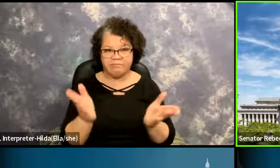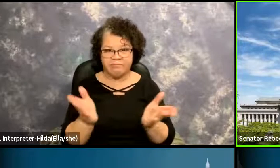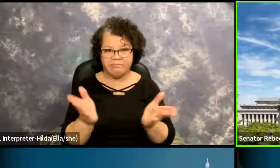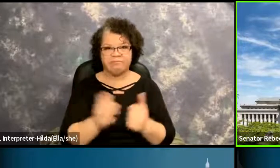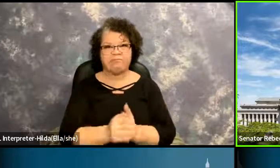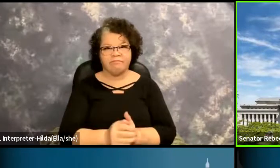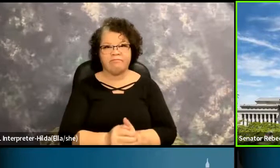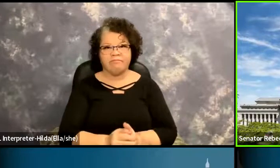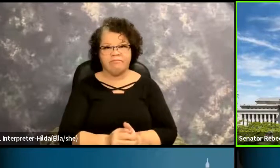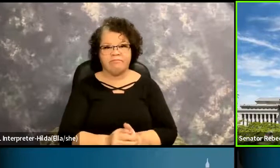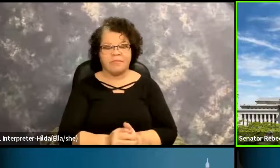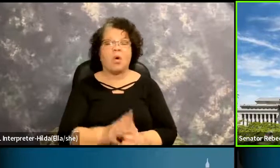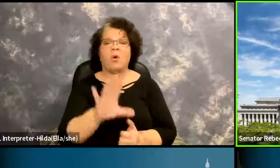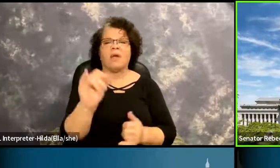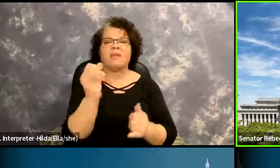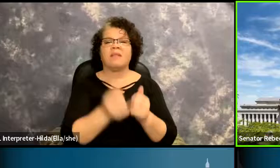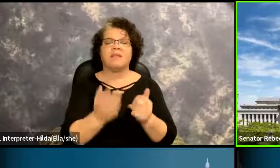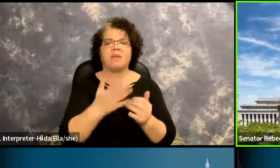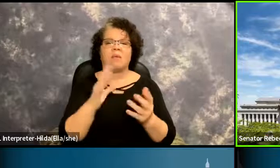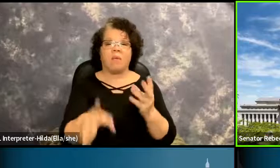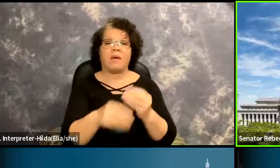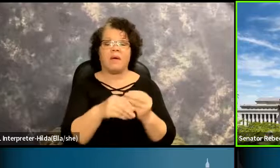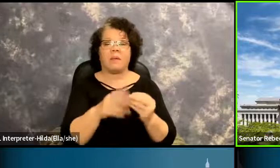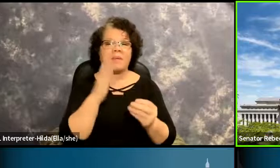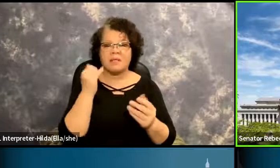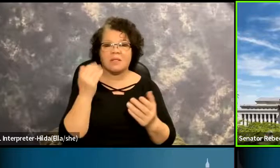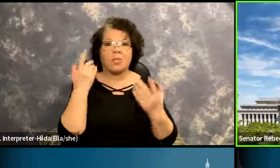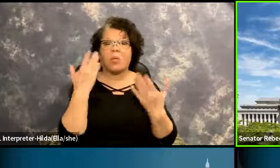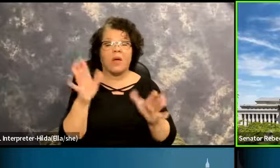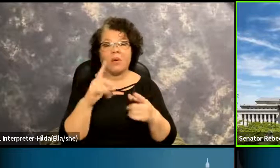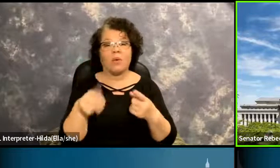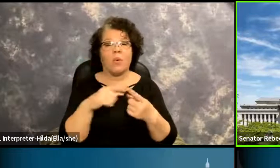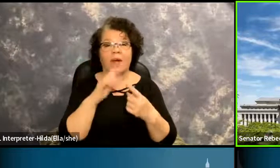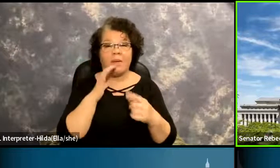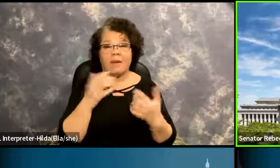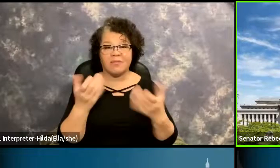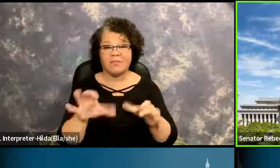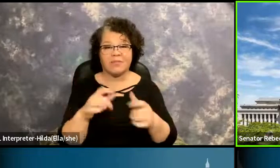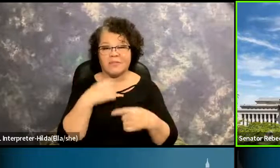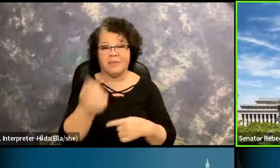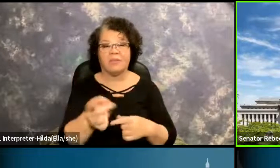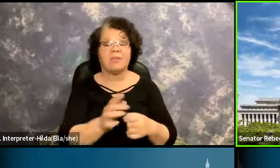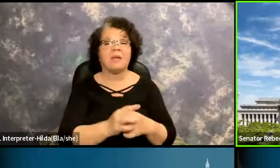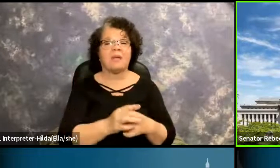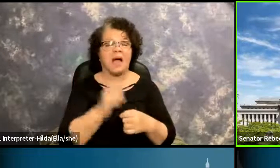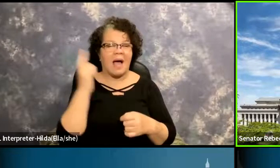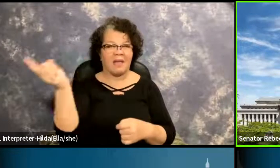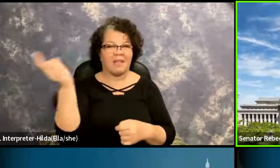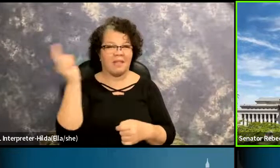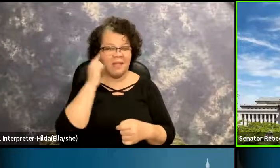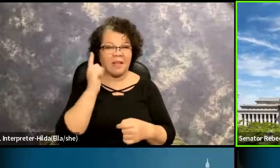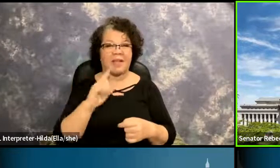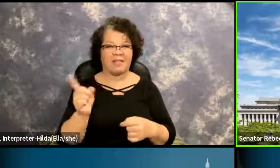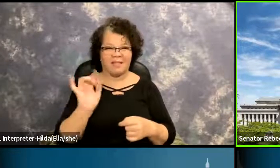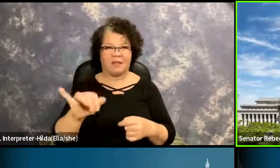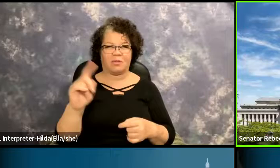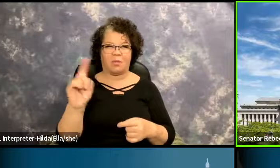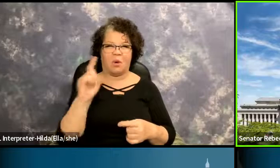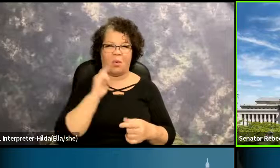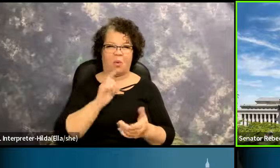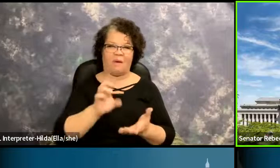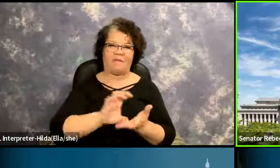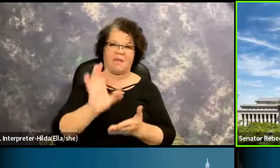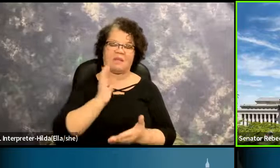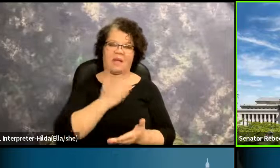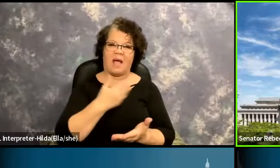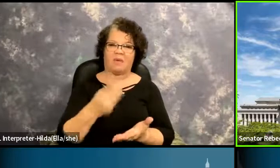And I think the last thing I'll just want to say in this space, because I don't know when we'll get another chance, is that I think it is where we're investing in our capital dollars. I think the